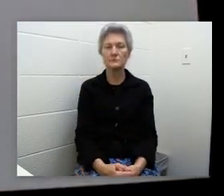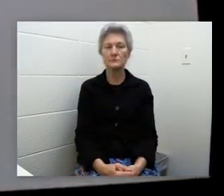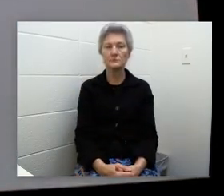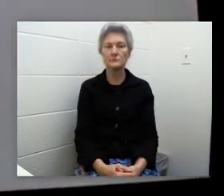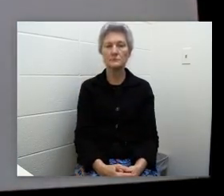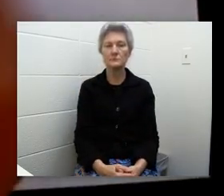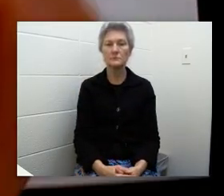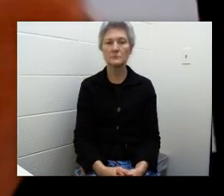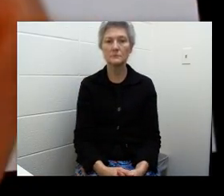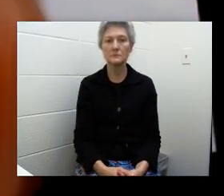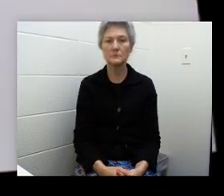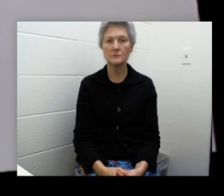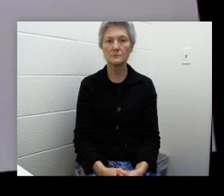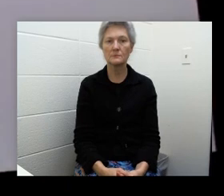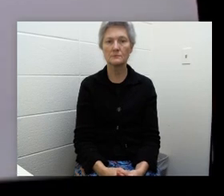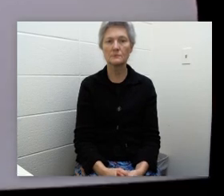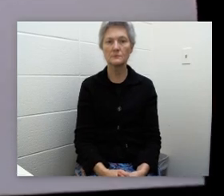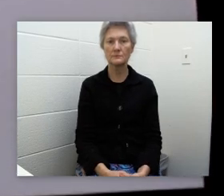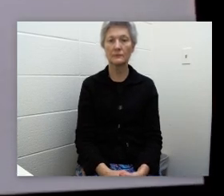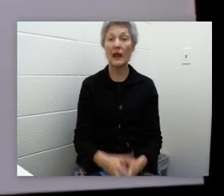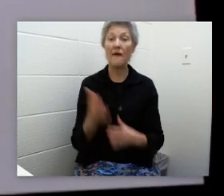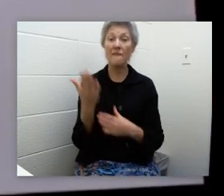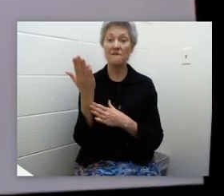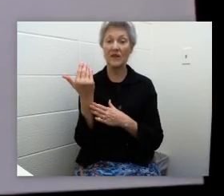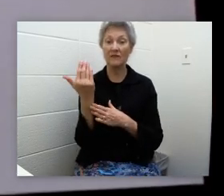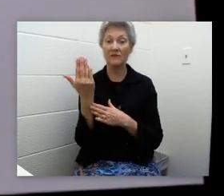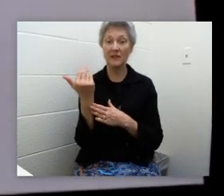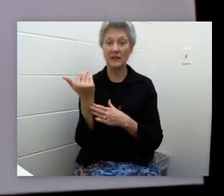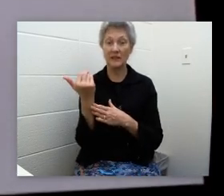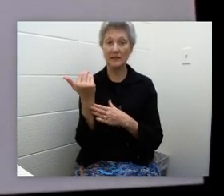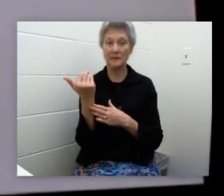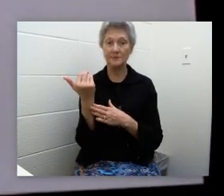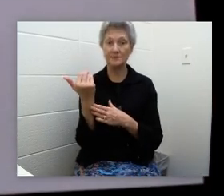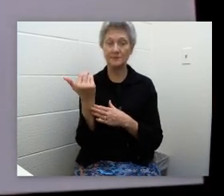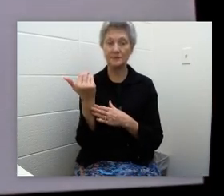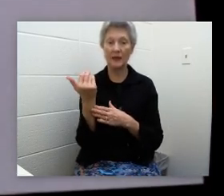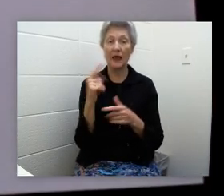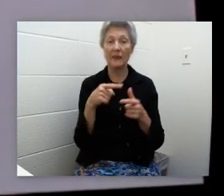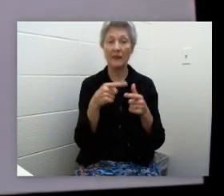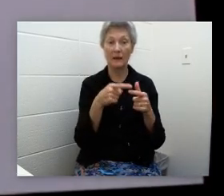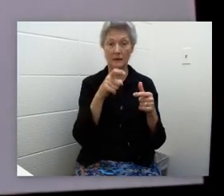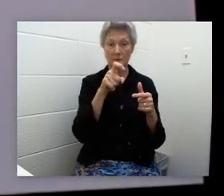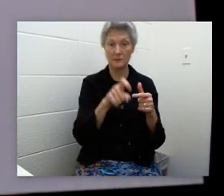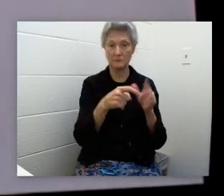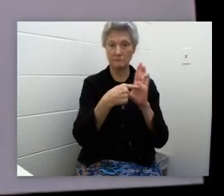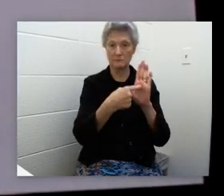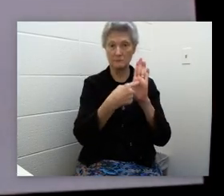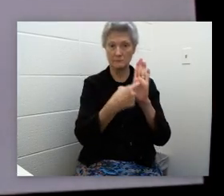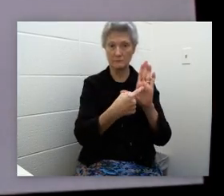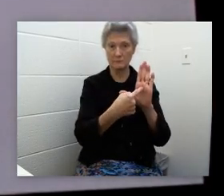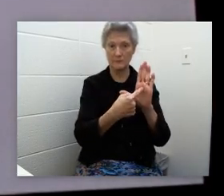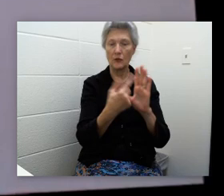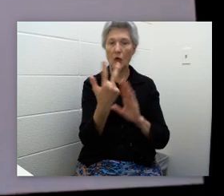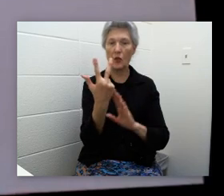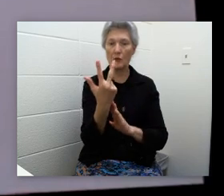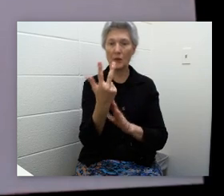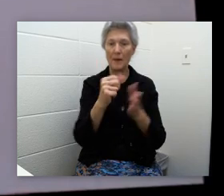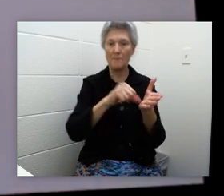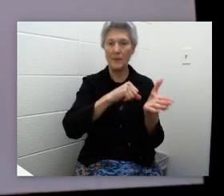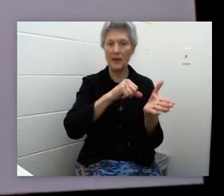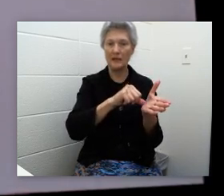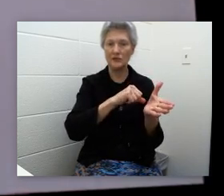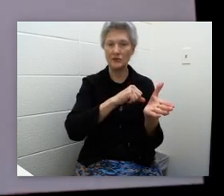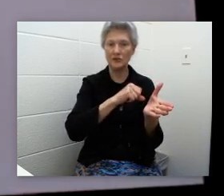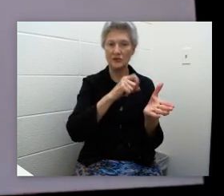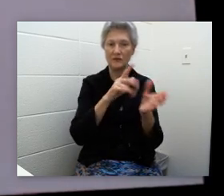Okay. And that's 15. And then I need to represent the 3 pages